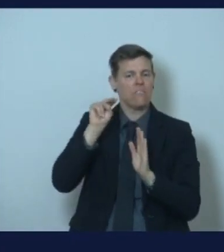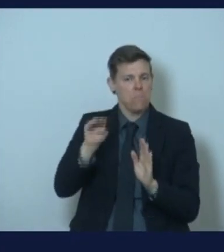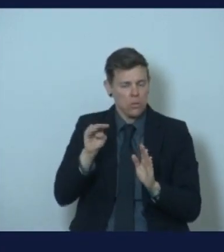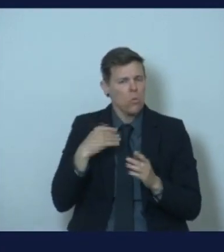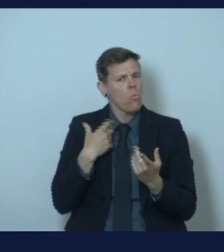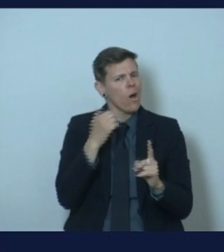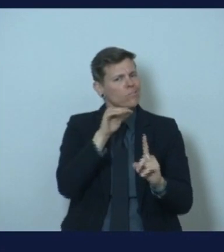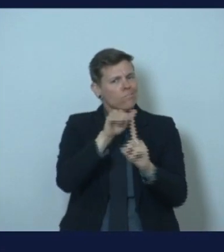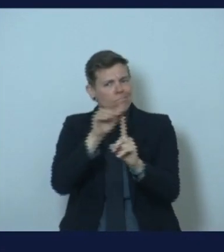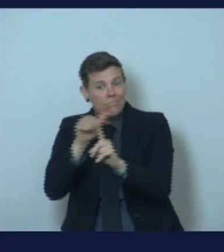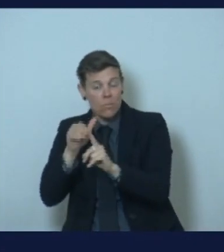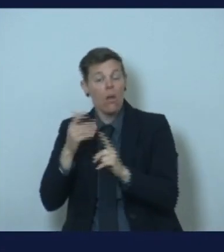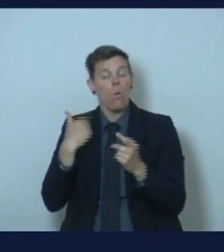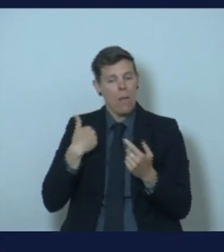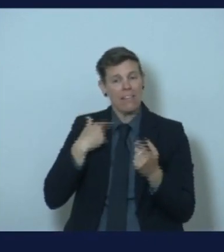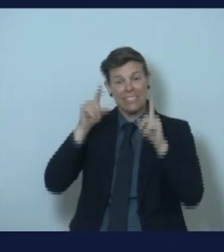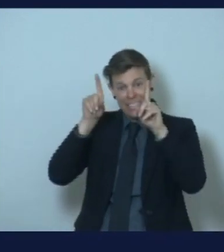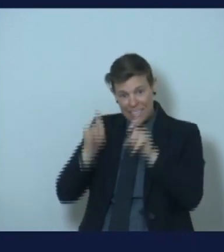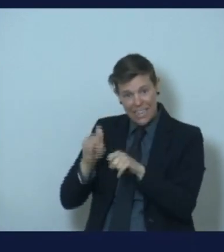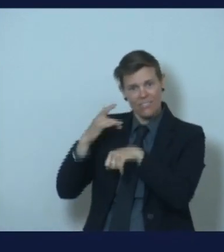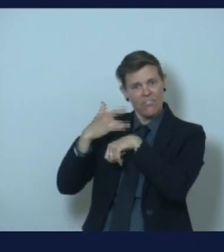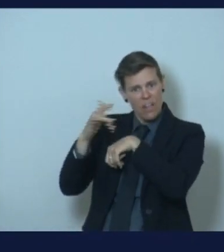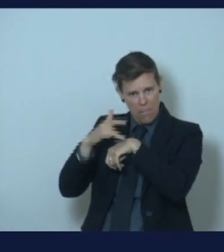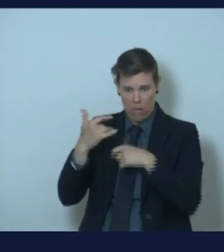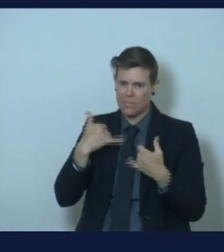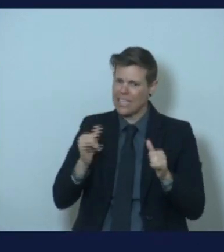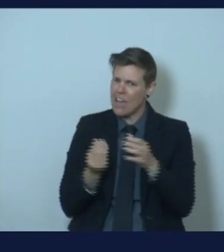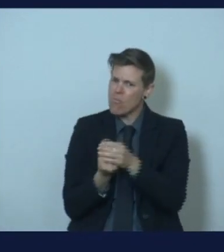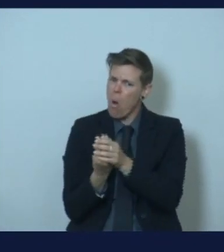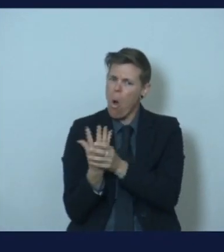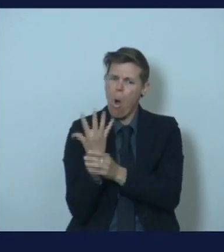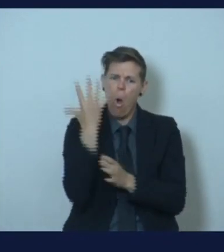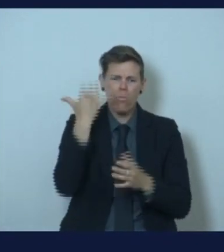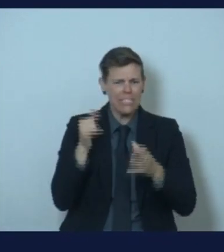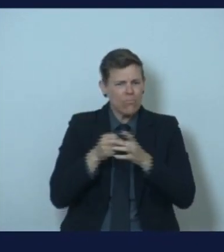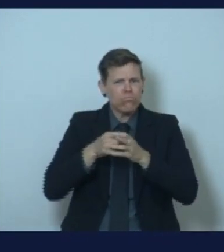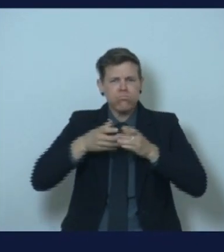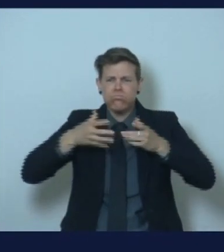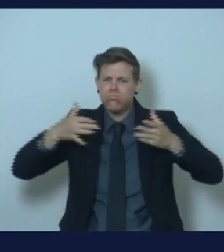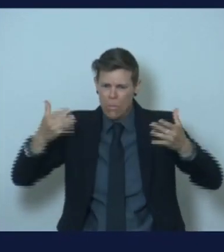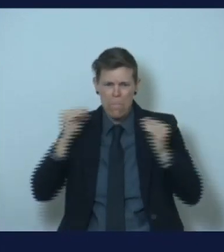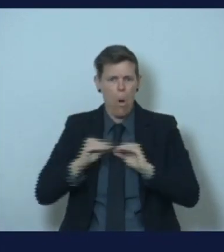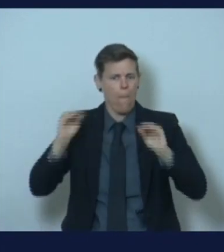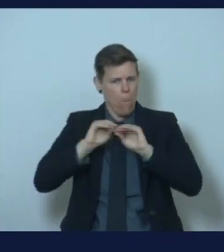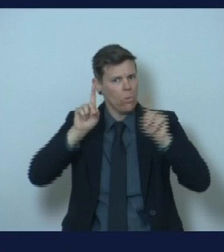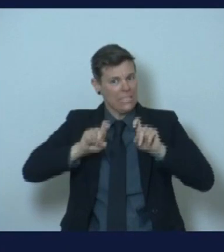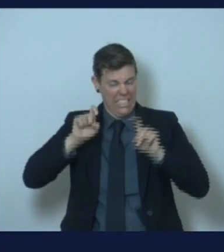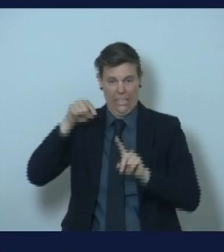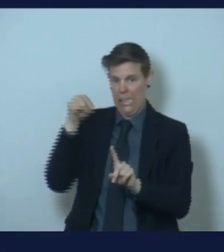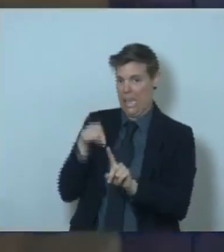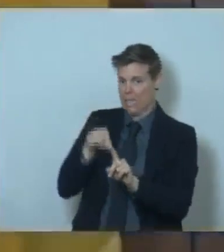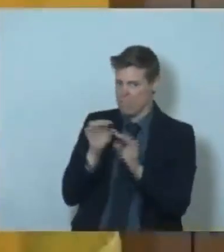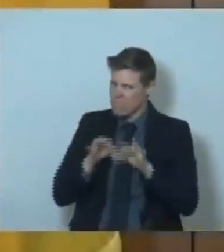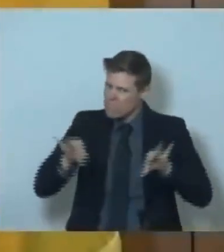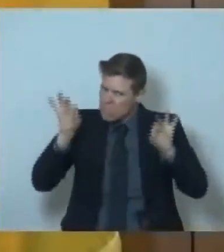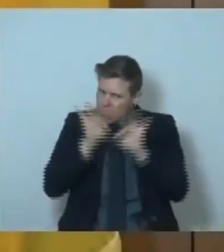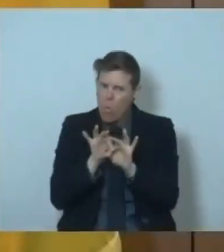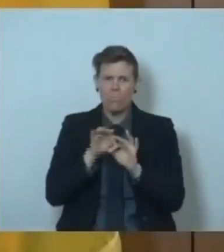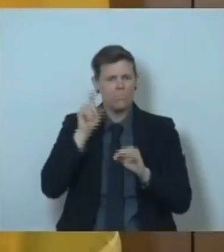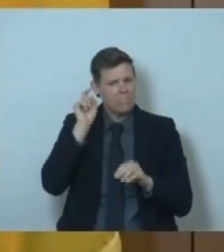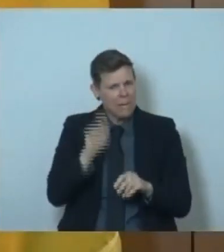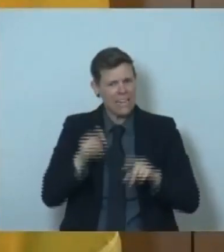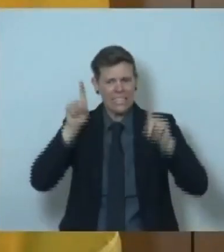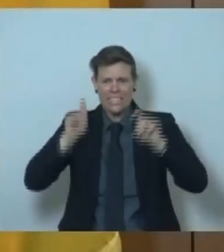is critical to living in a COVID world until we have a vaccine. We need to be able to box that